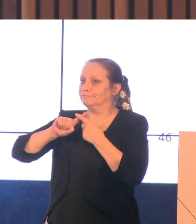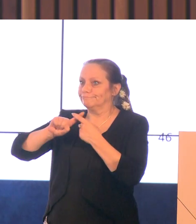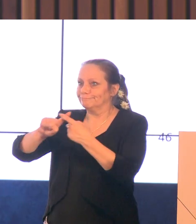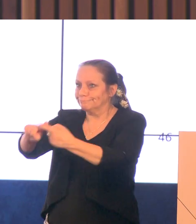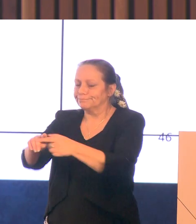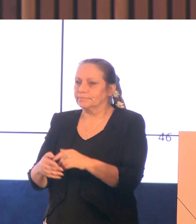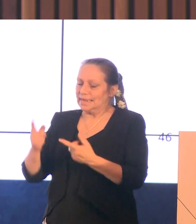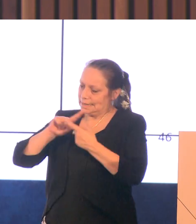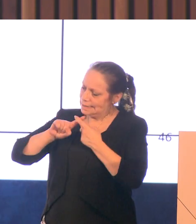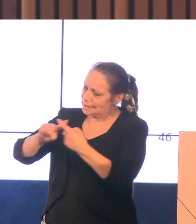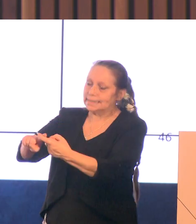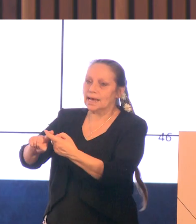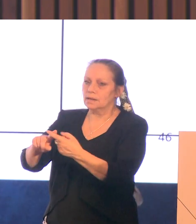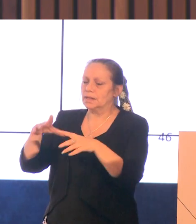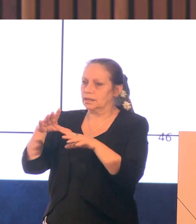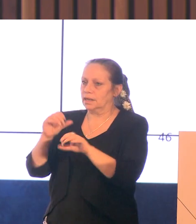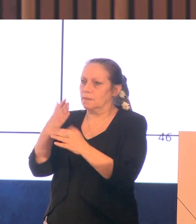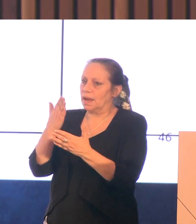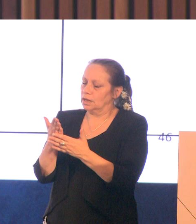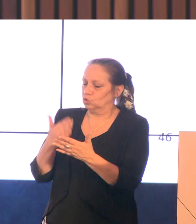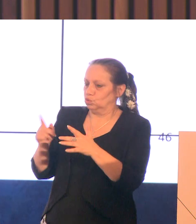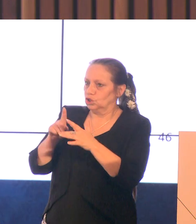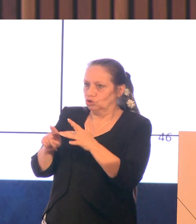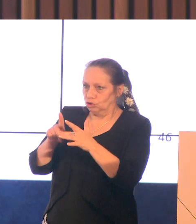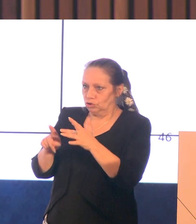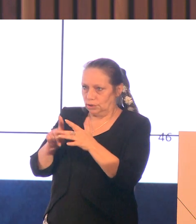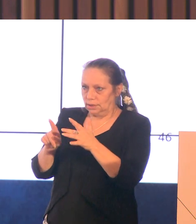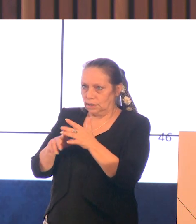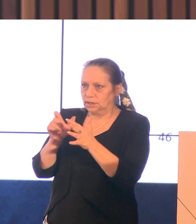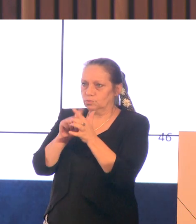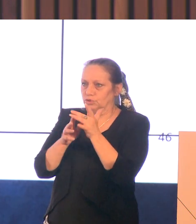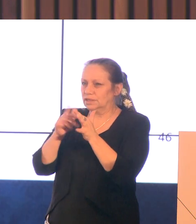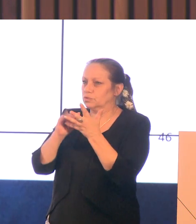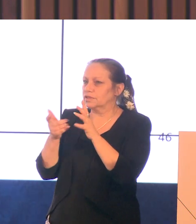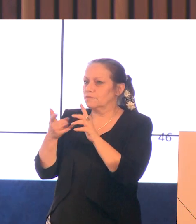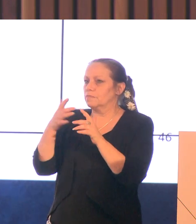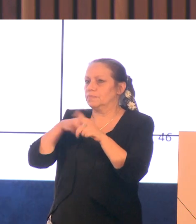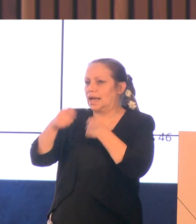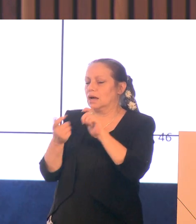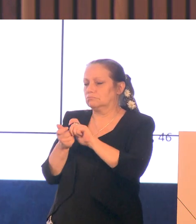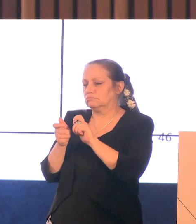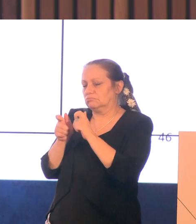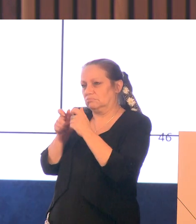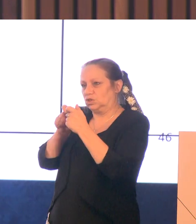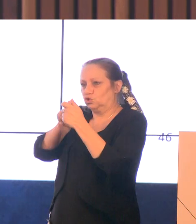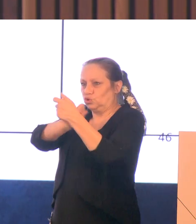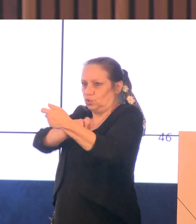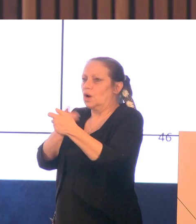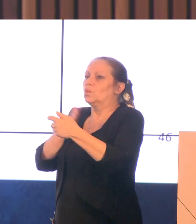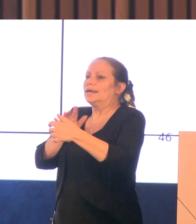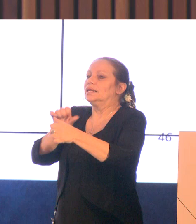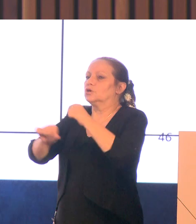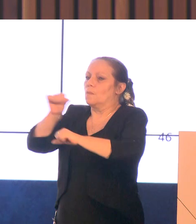of sustainability and insurance principles have become heavily distorted, and we need to go back to what they